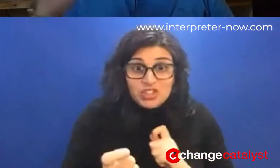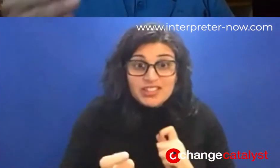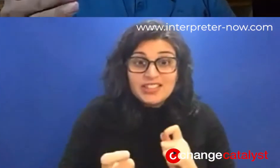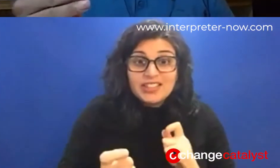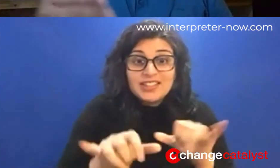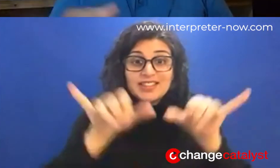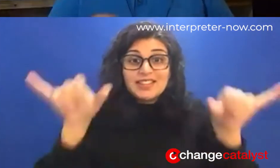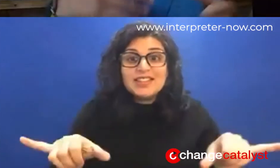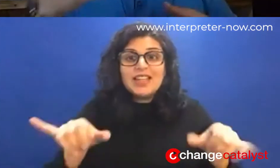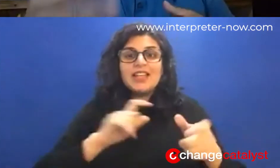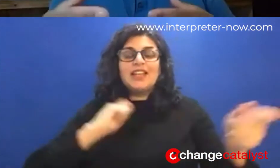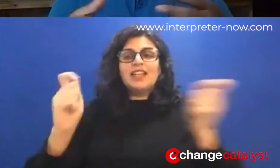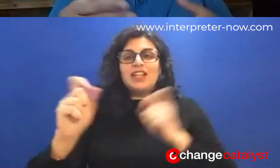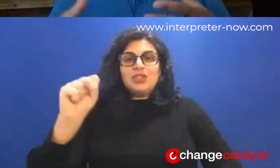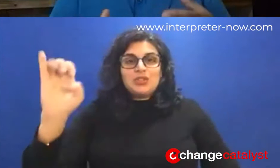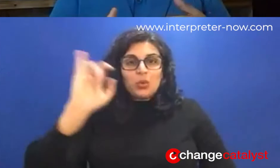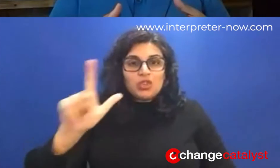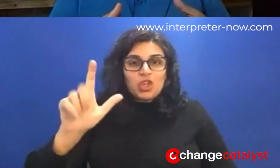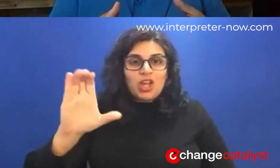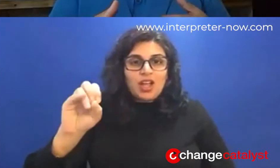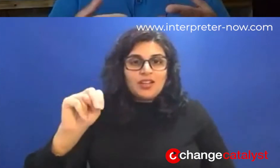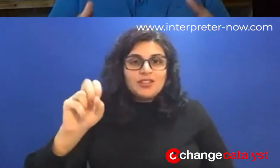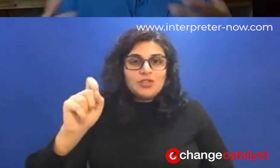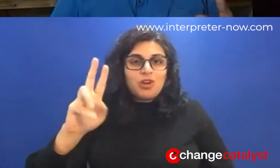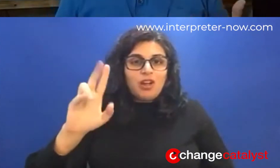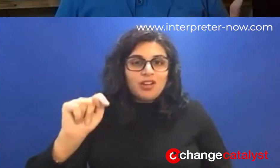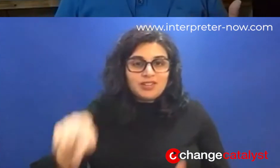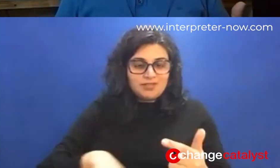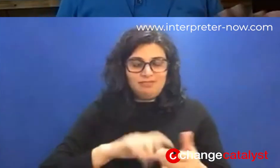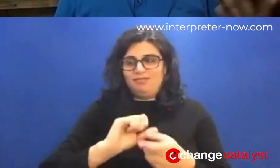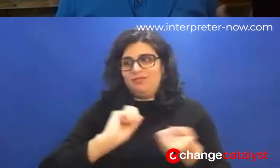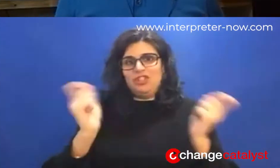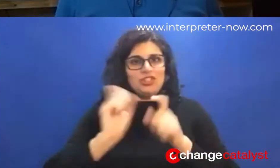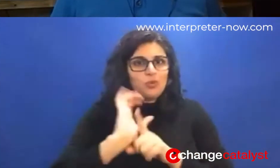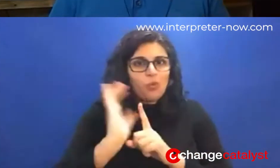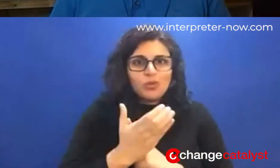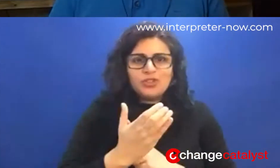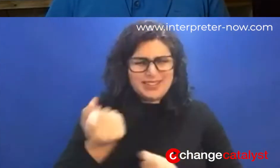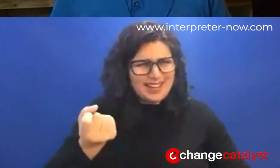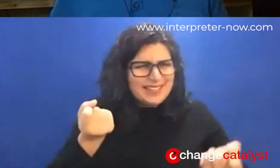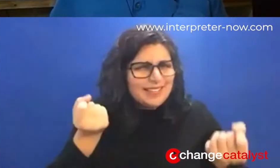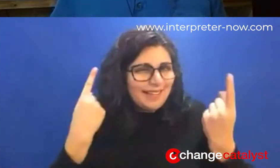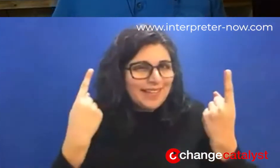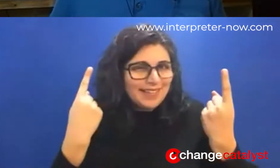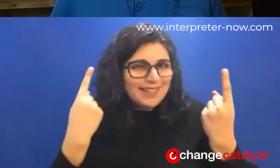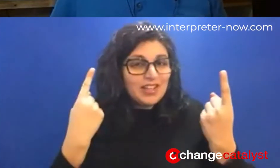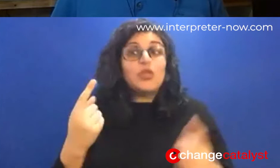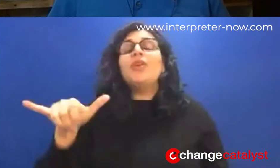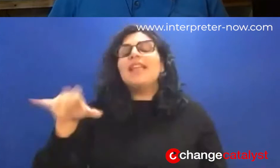changing the social constructs, changing the culture, all that sort of stuff, because I understand what's going on. So yeah, those aggressions are out